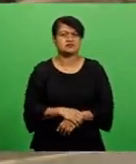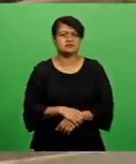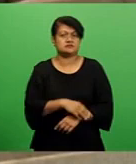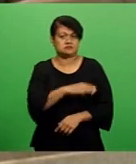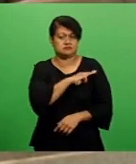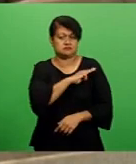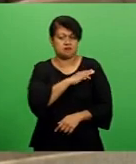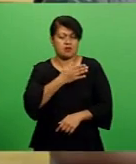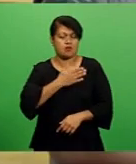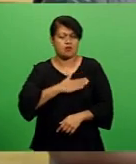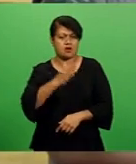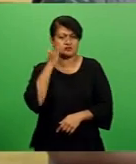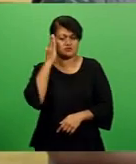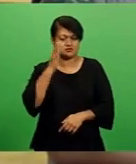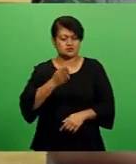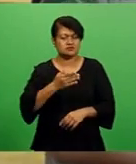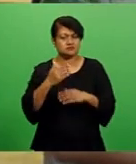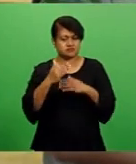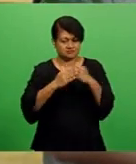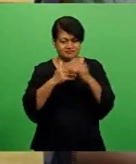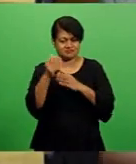PM wants schools built back better.